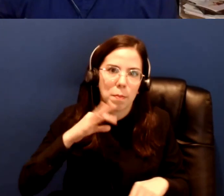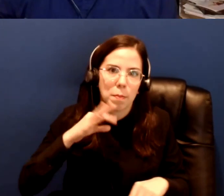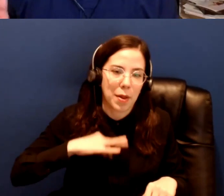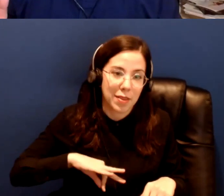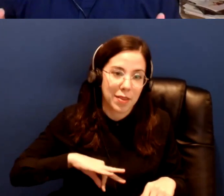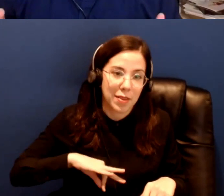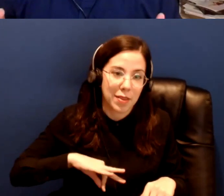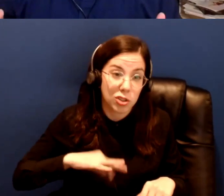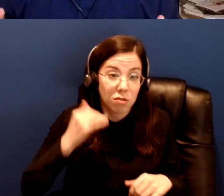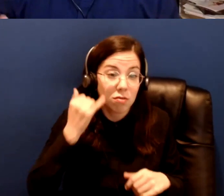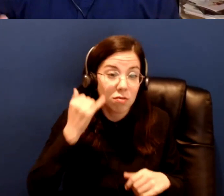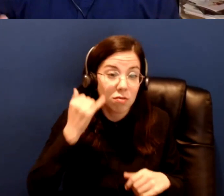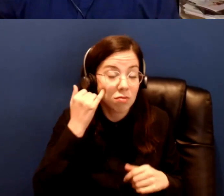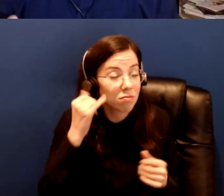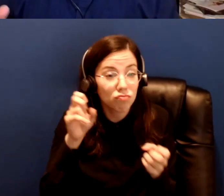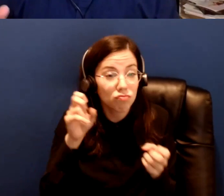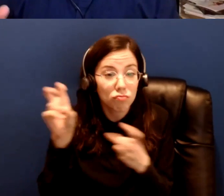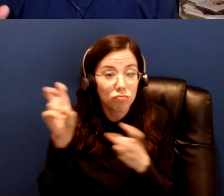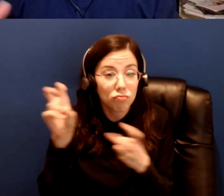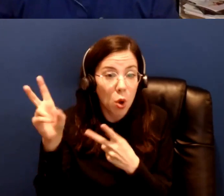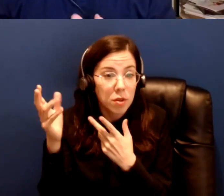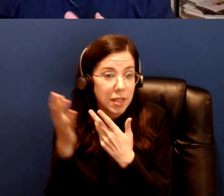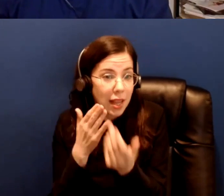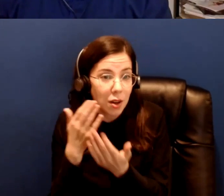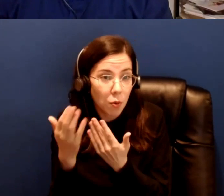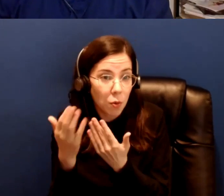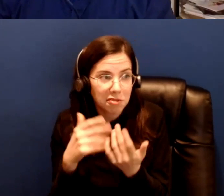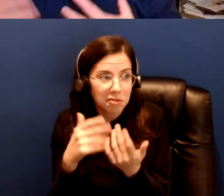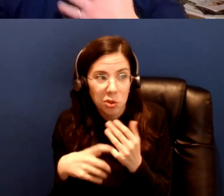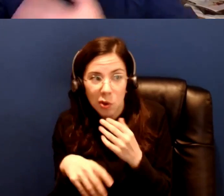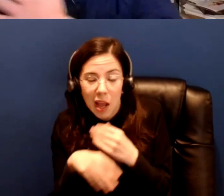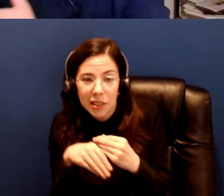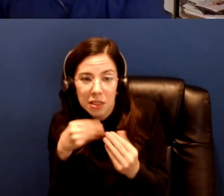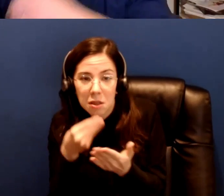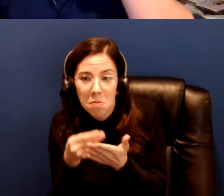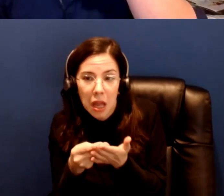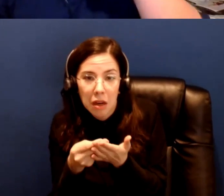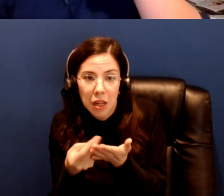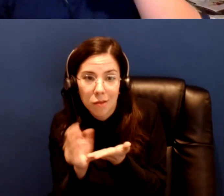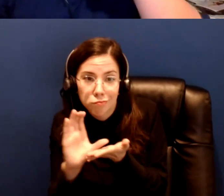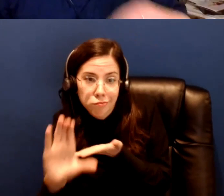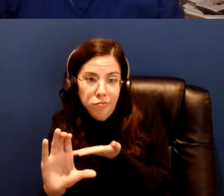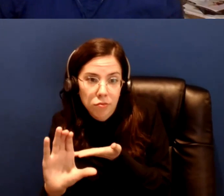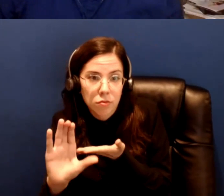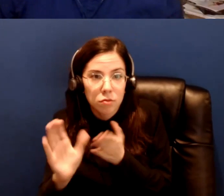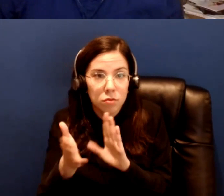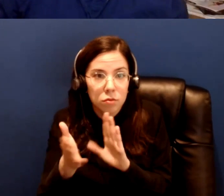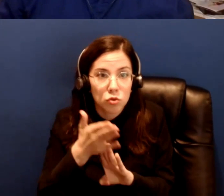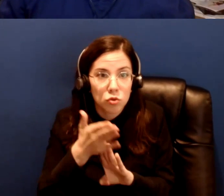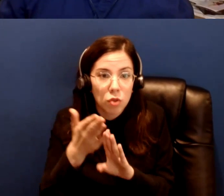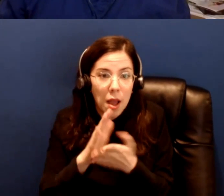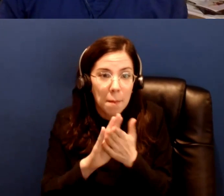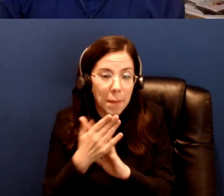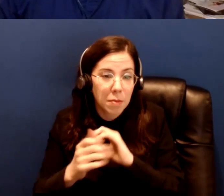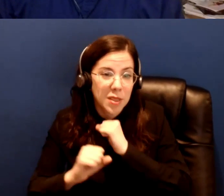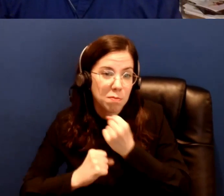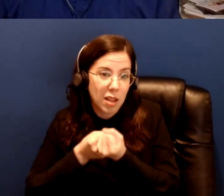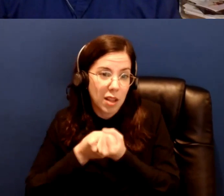anyway, and you can put some data behind it to have it run as a sponsored post. That's useful as